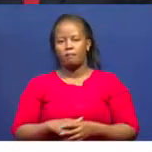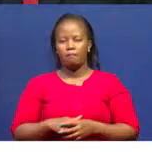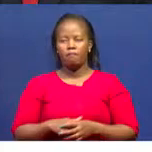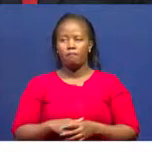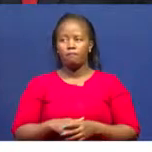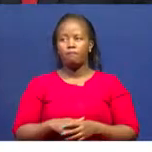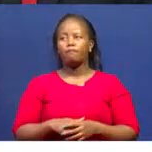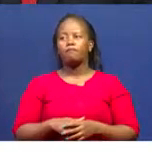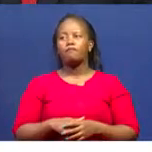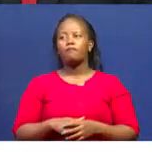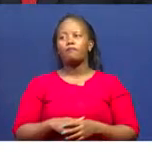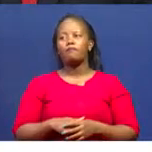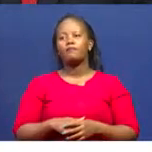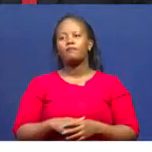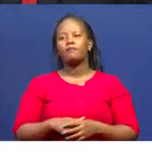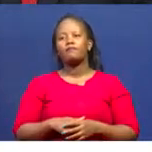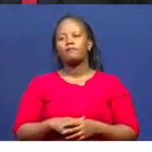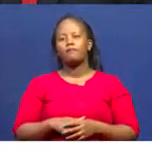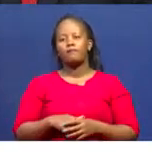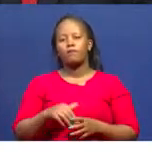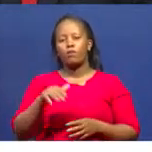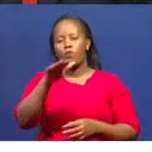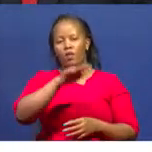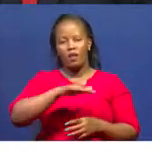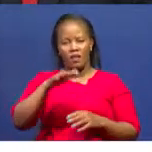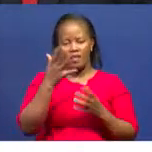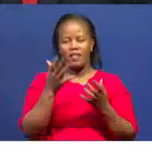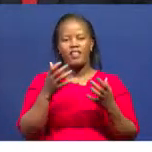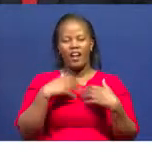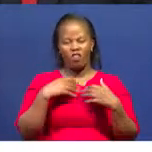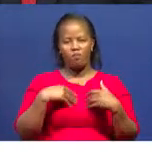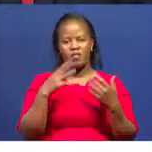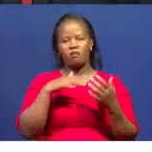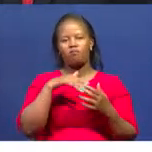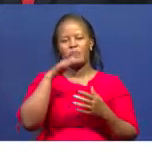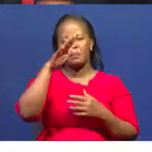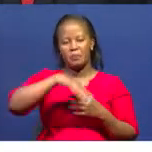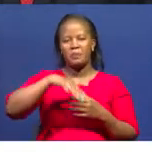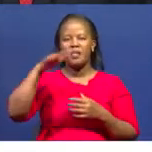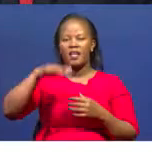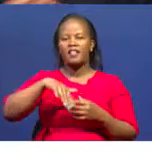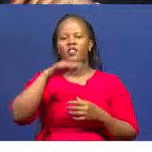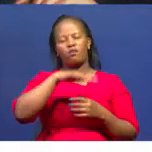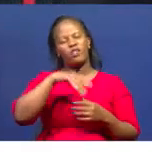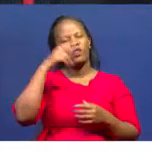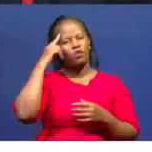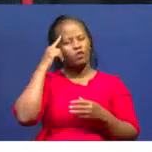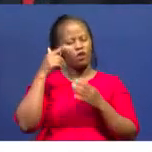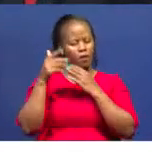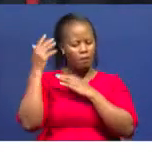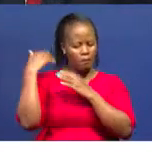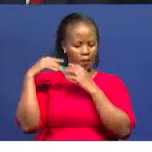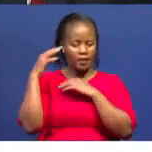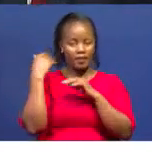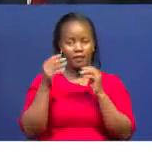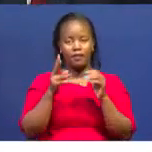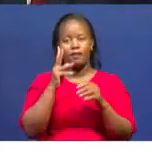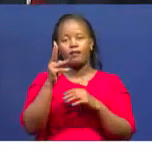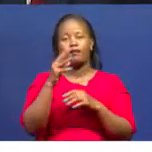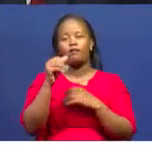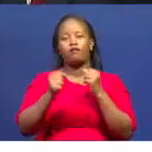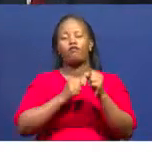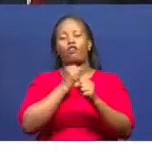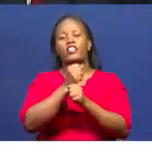Yeah, the playing surface has been undergoing renovations for about 4 years. And we